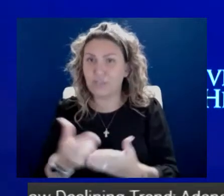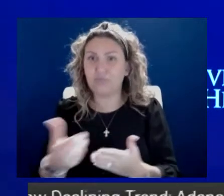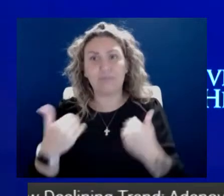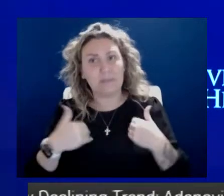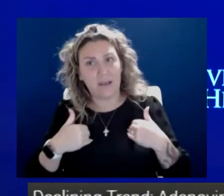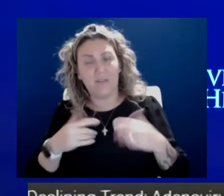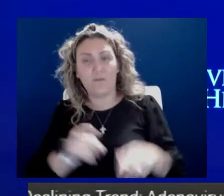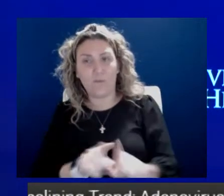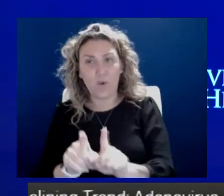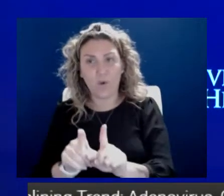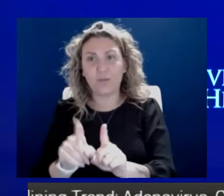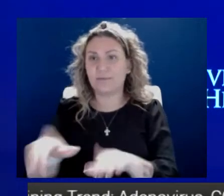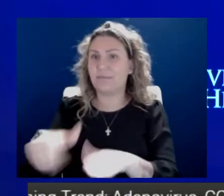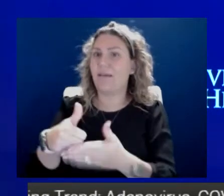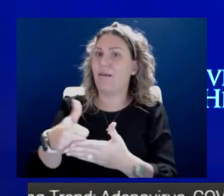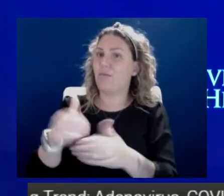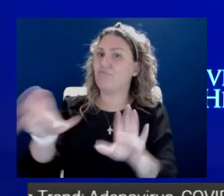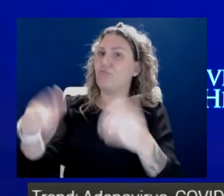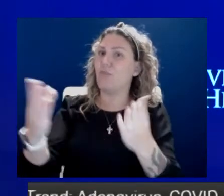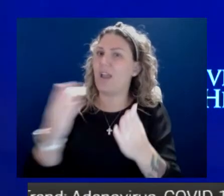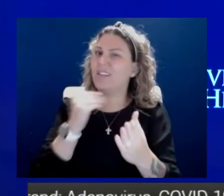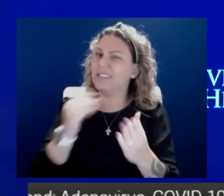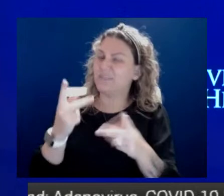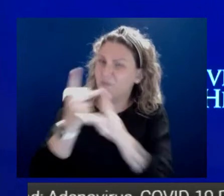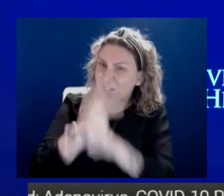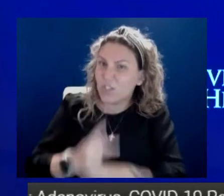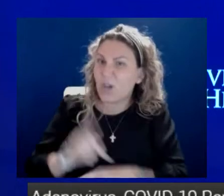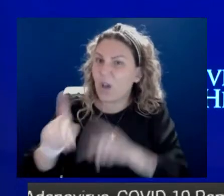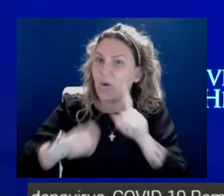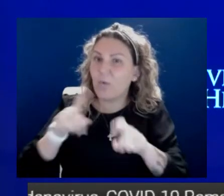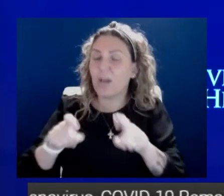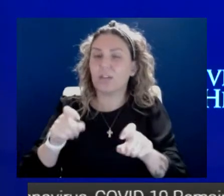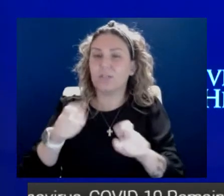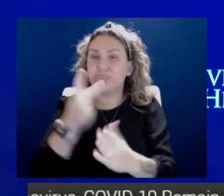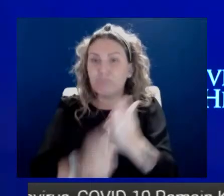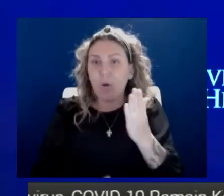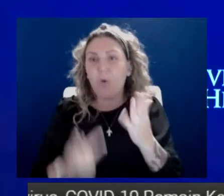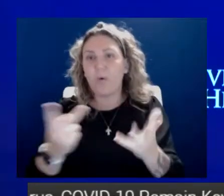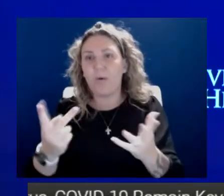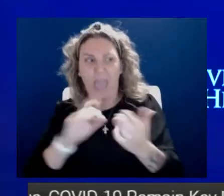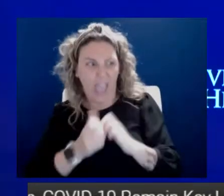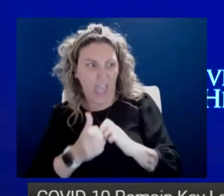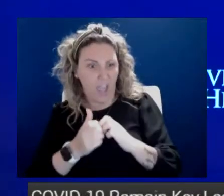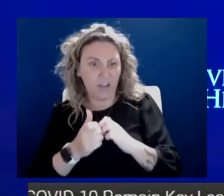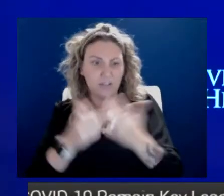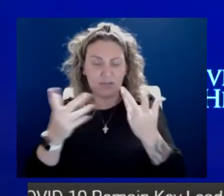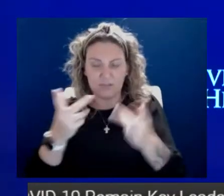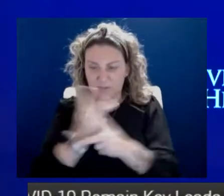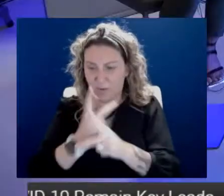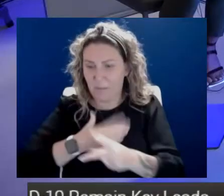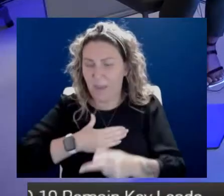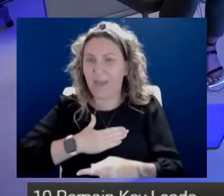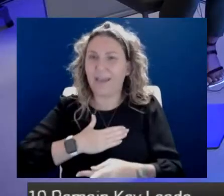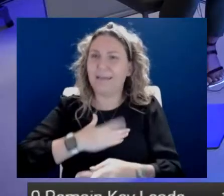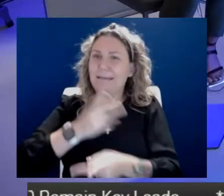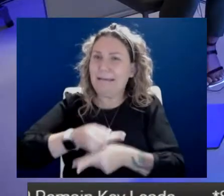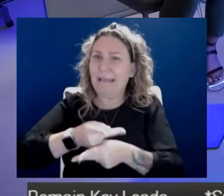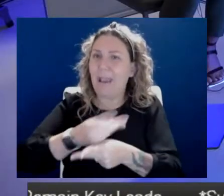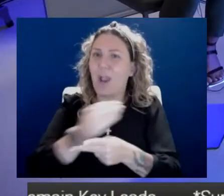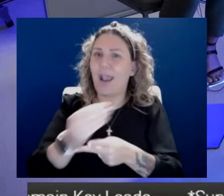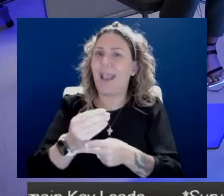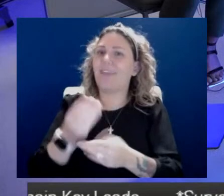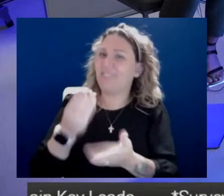to help provide you and navigate some of these questions that you may have, both from just how to navigate my care, but also my financial care as well. I'm curious, though, because we know